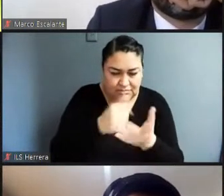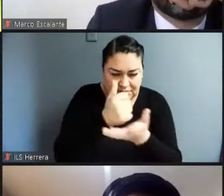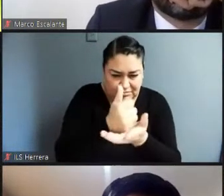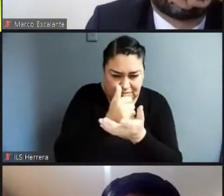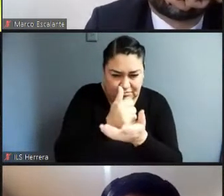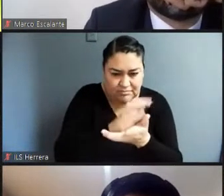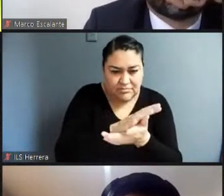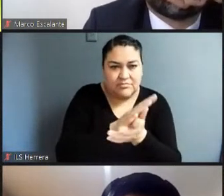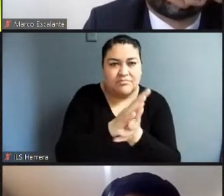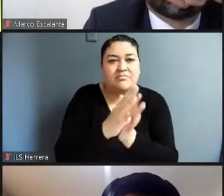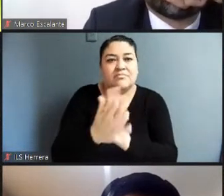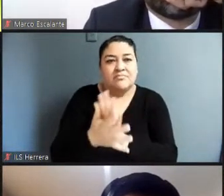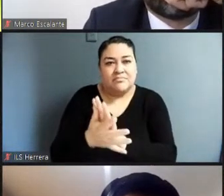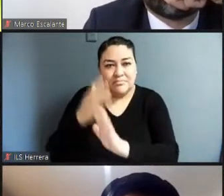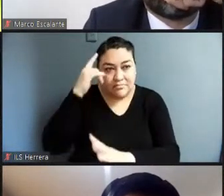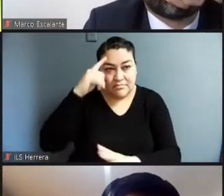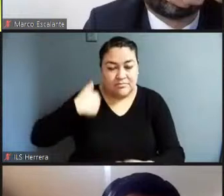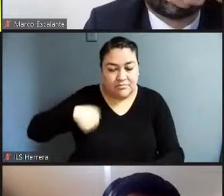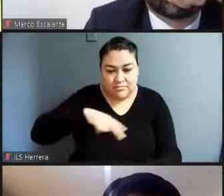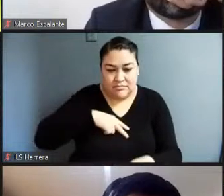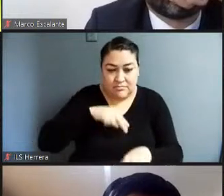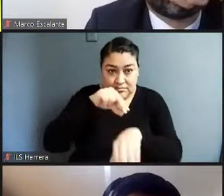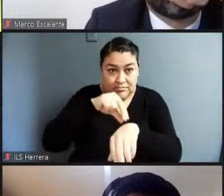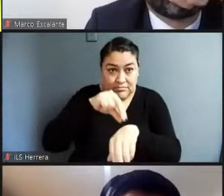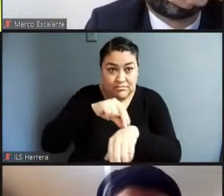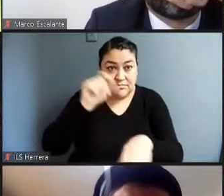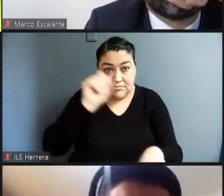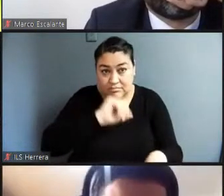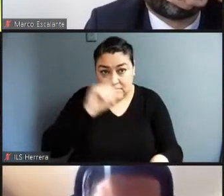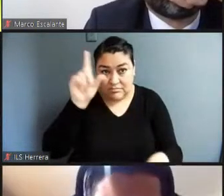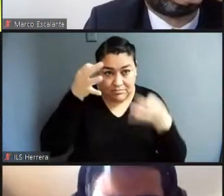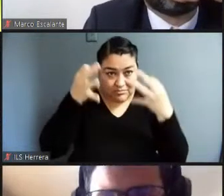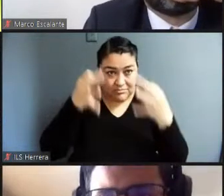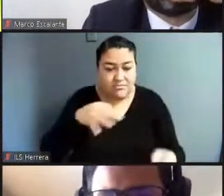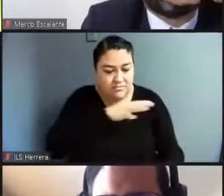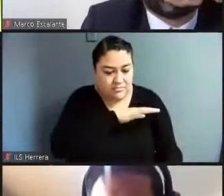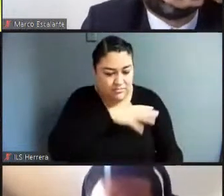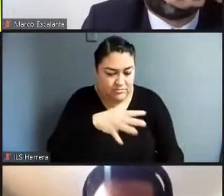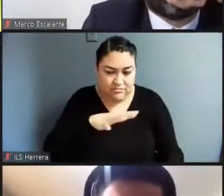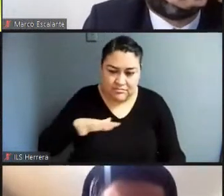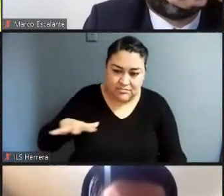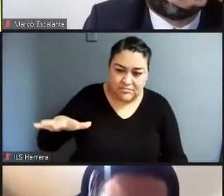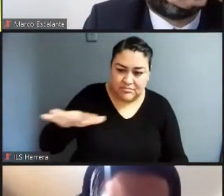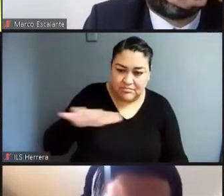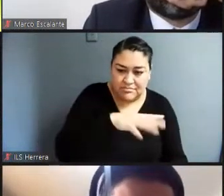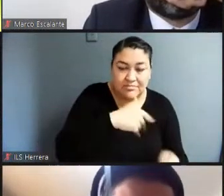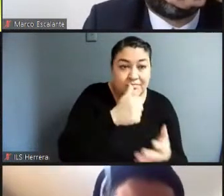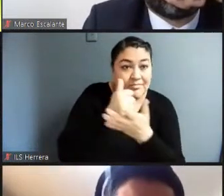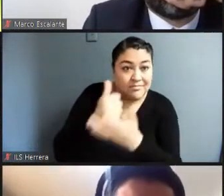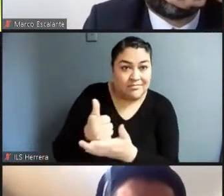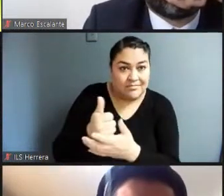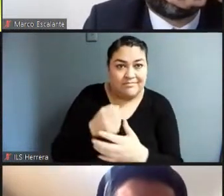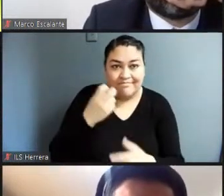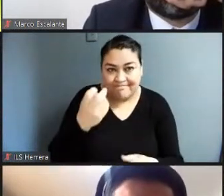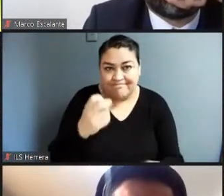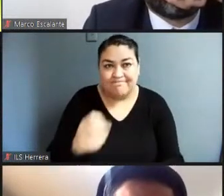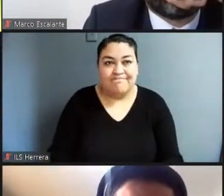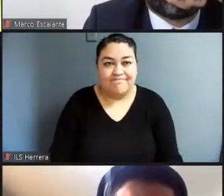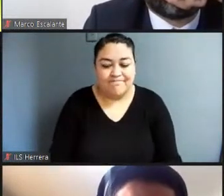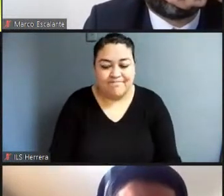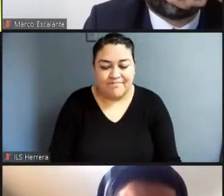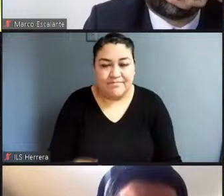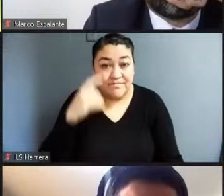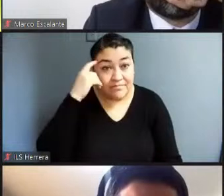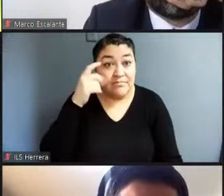to try to revert this effect so that we can have a general medicine that meets the needs of